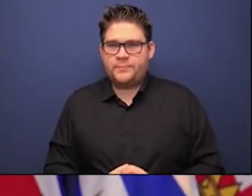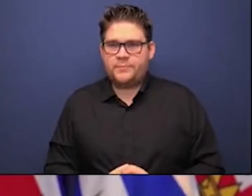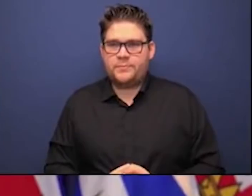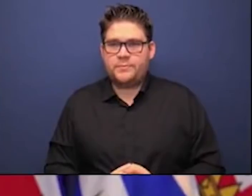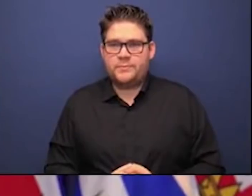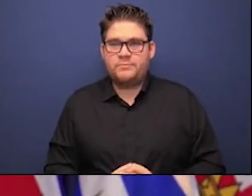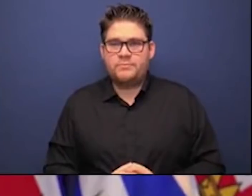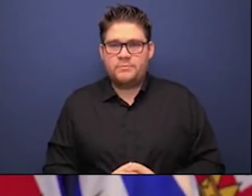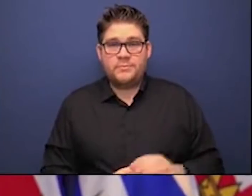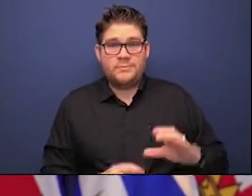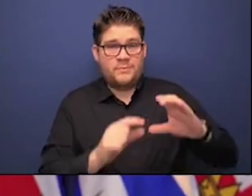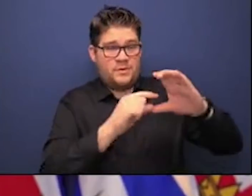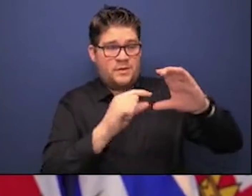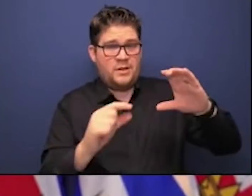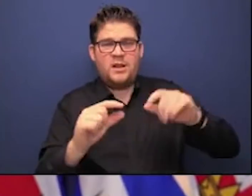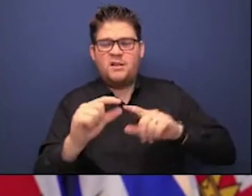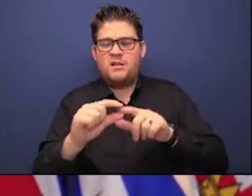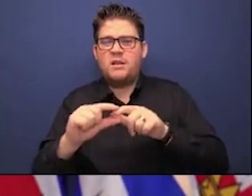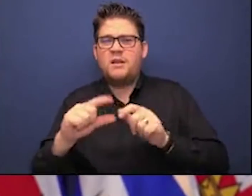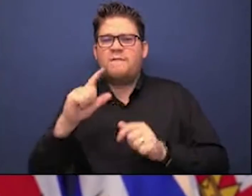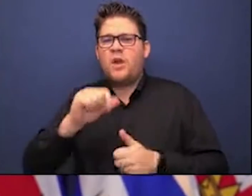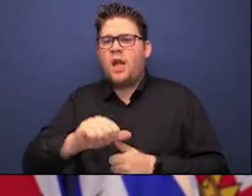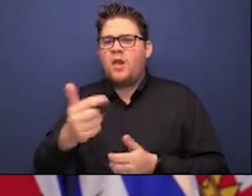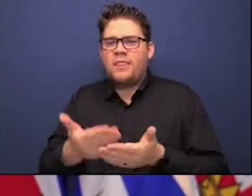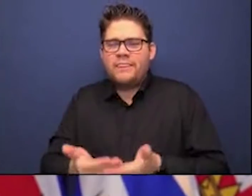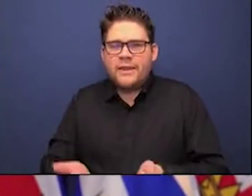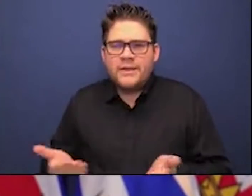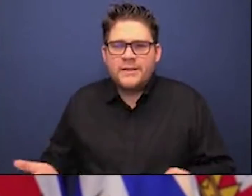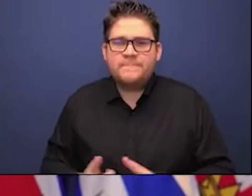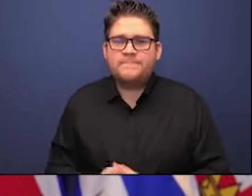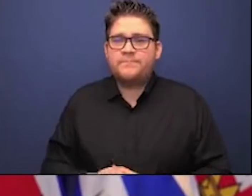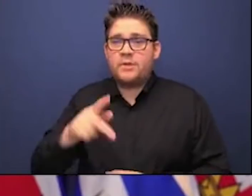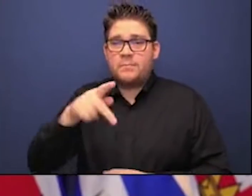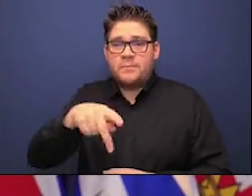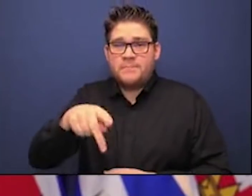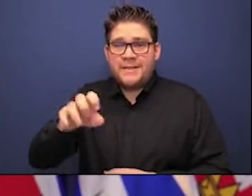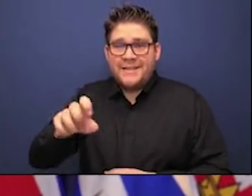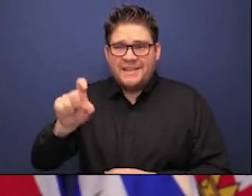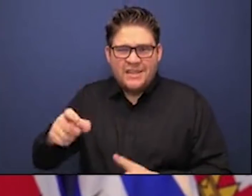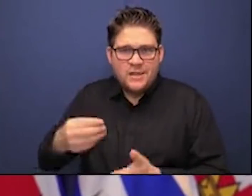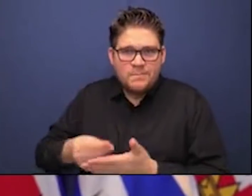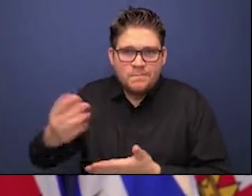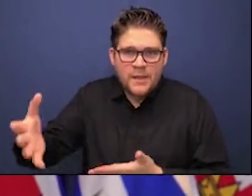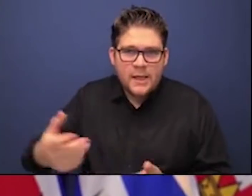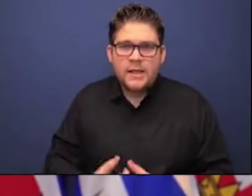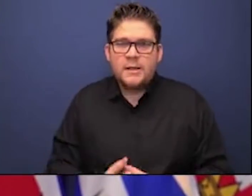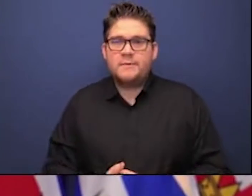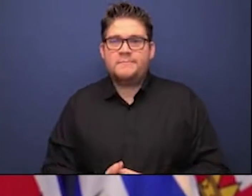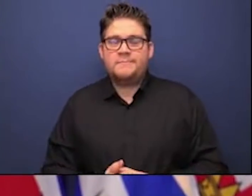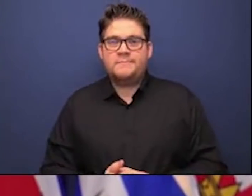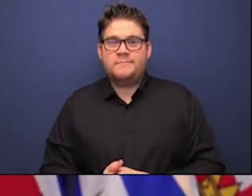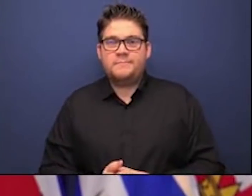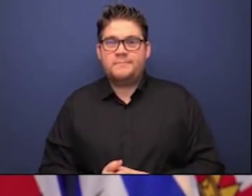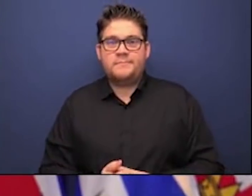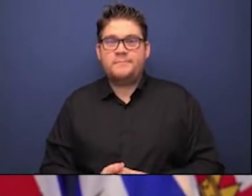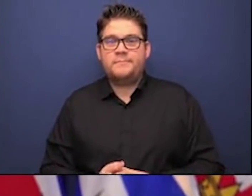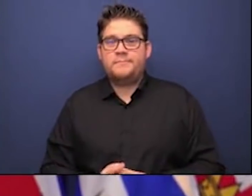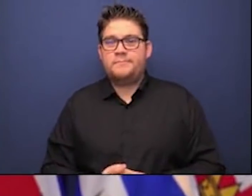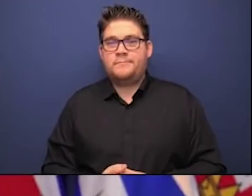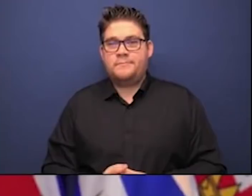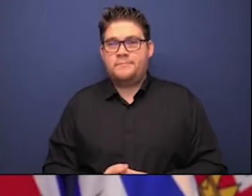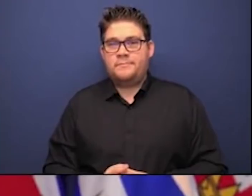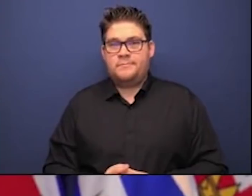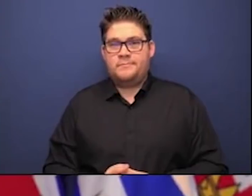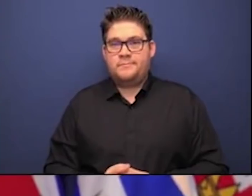also on many other aspects of the plan, whether it is personal protective equipment. You know, there's more work to do on other areas